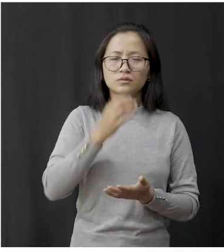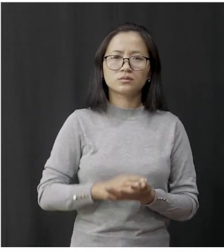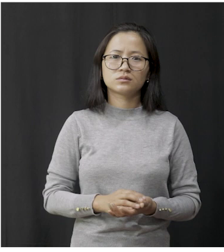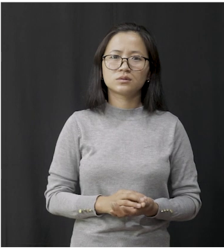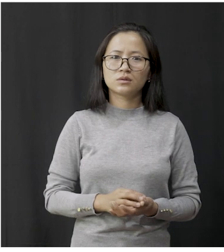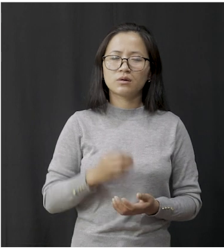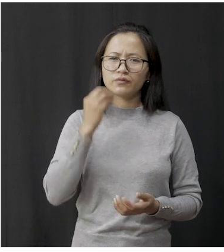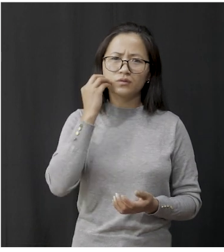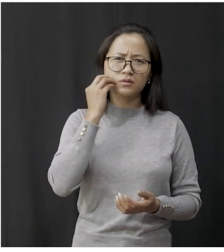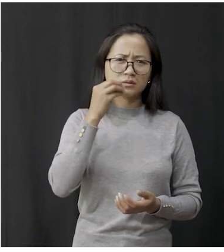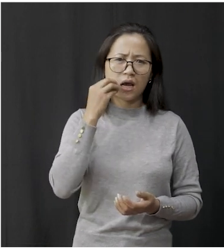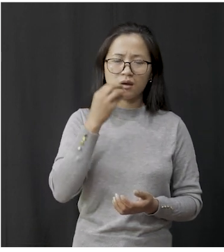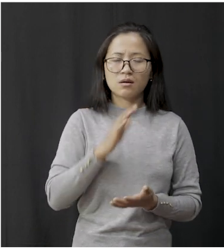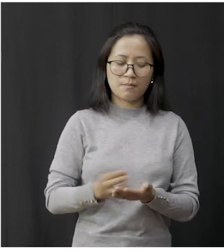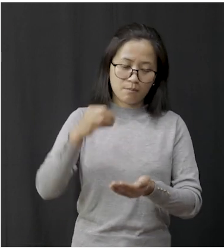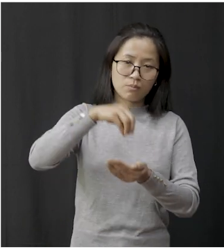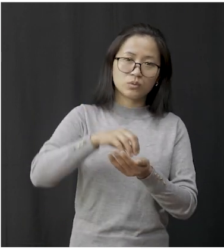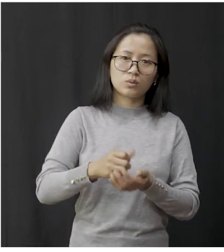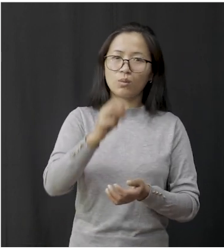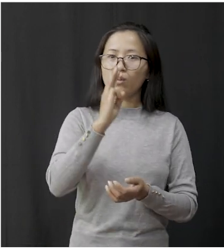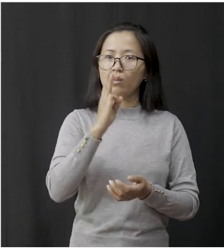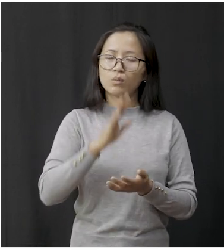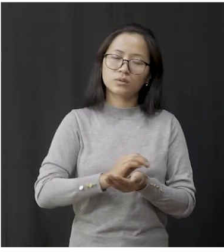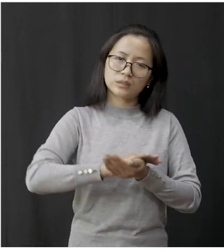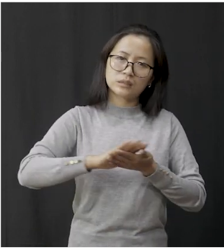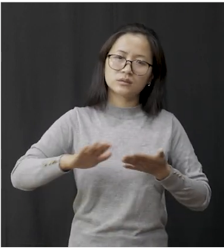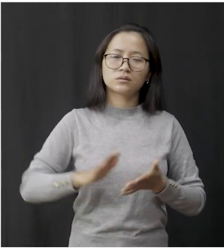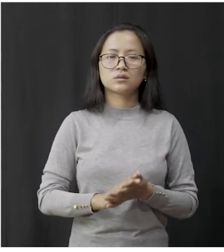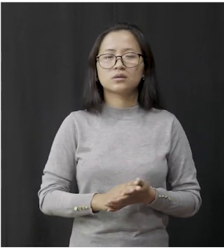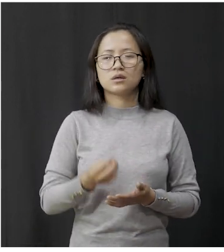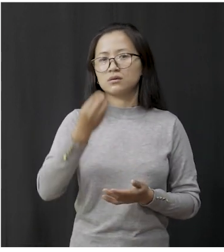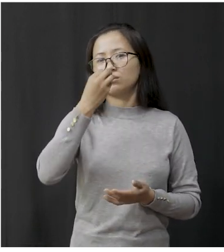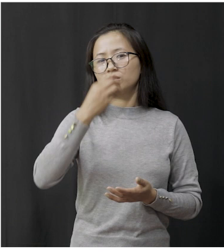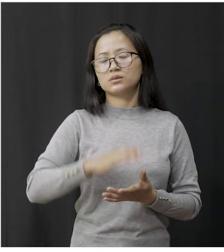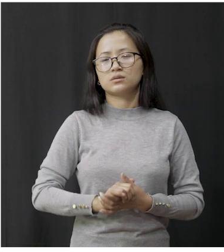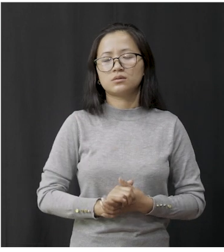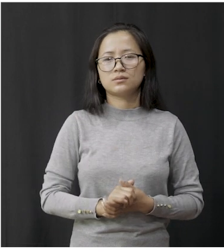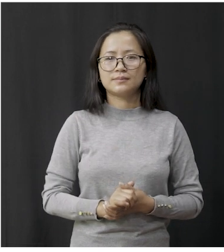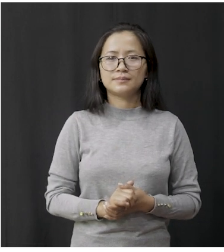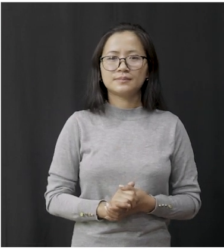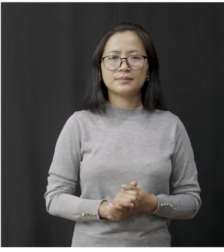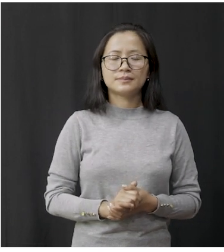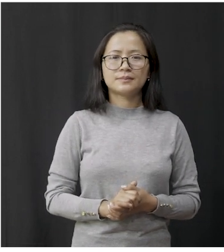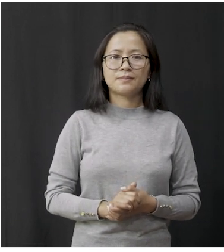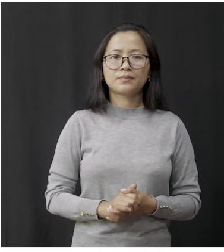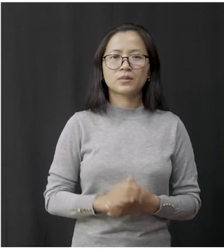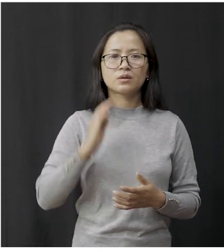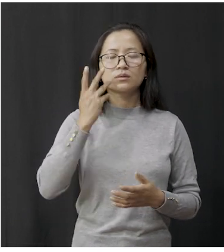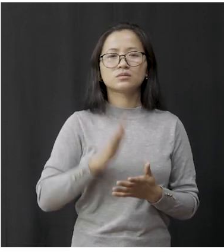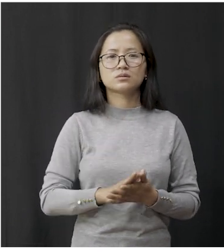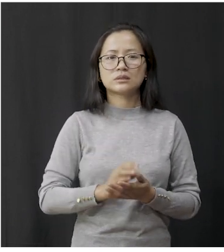don't rinse our mouth, there are the leftover inside our mouth. And when we